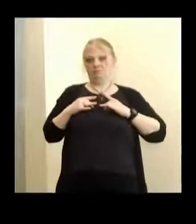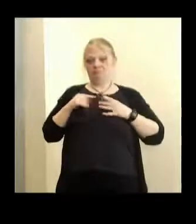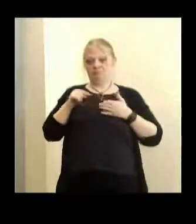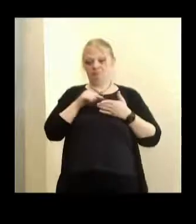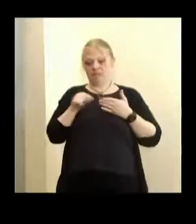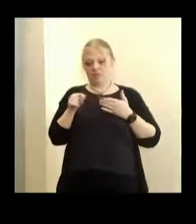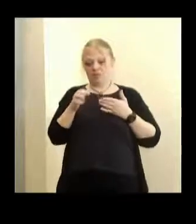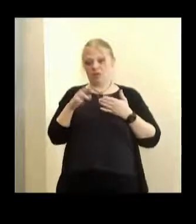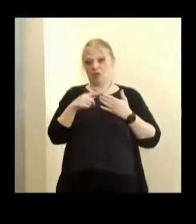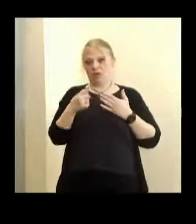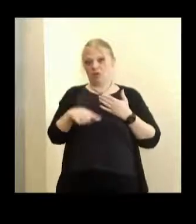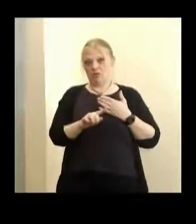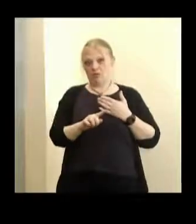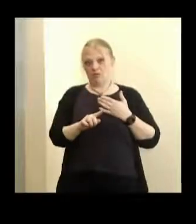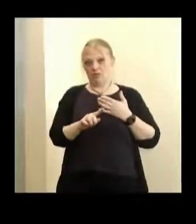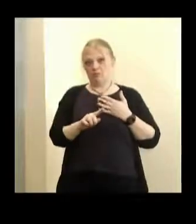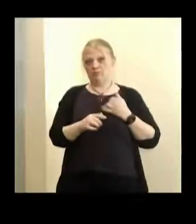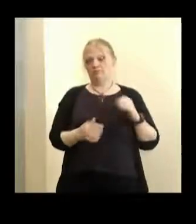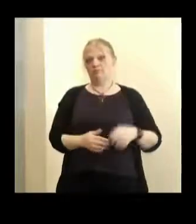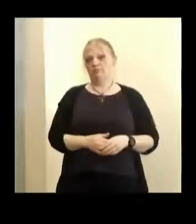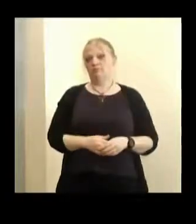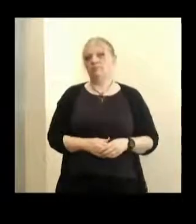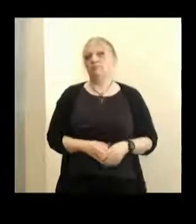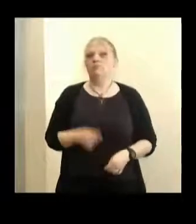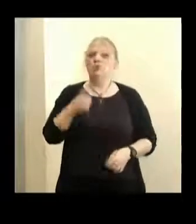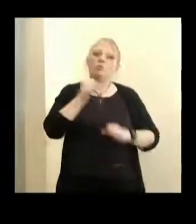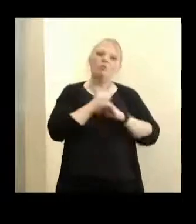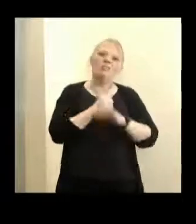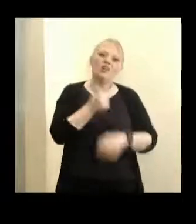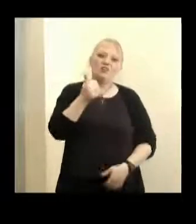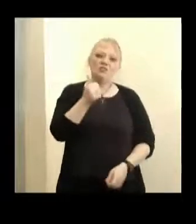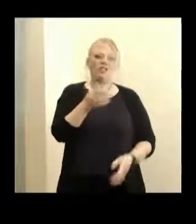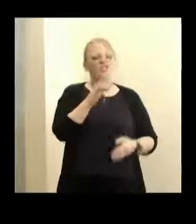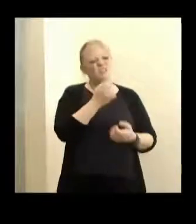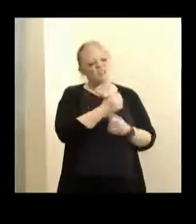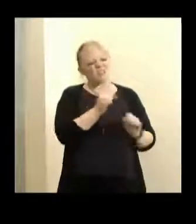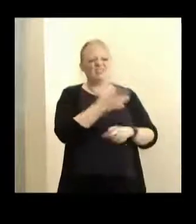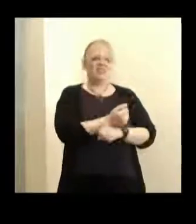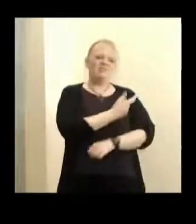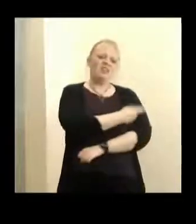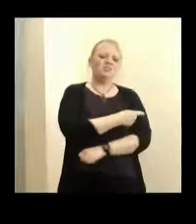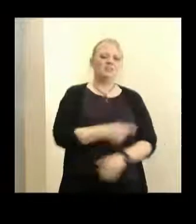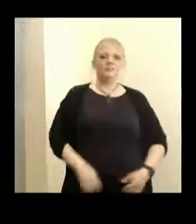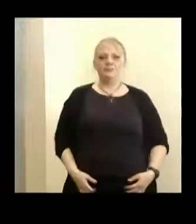next week. You can protect yourself. Be safe. Get vaccinated.